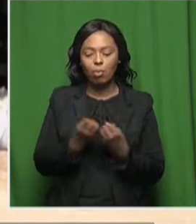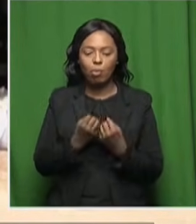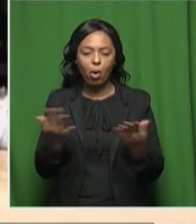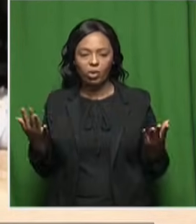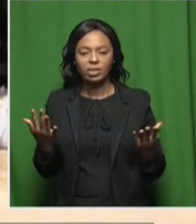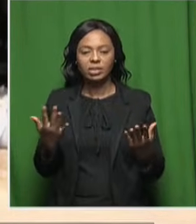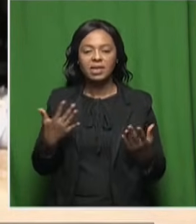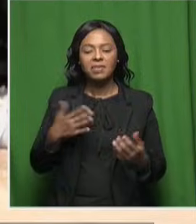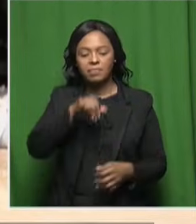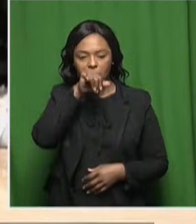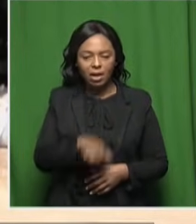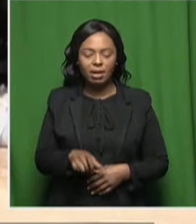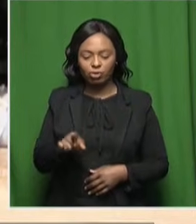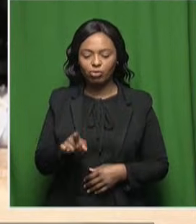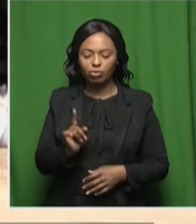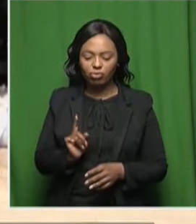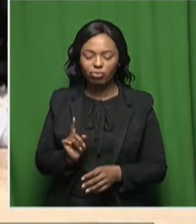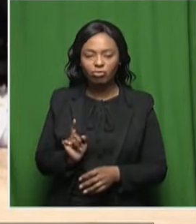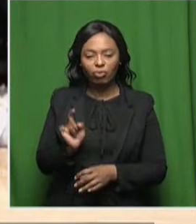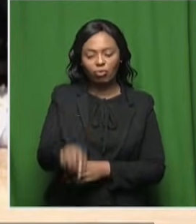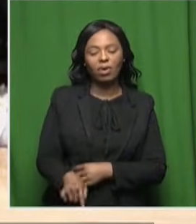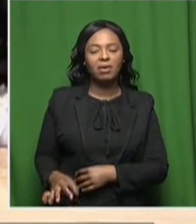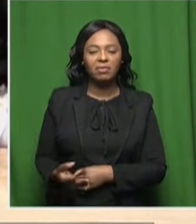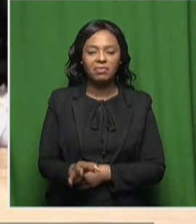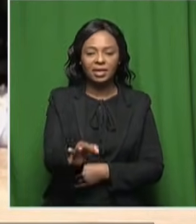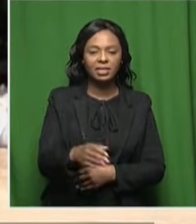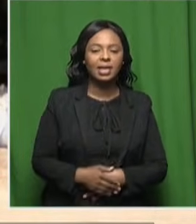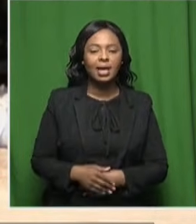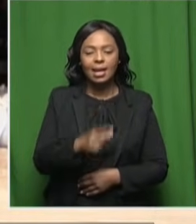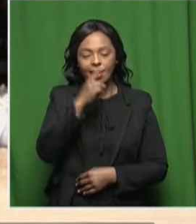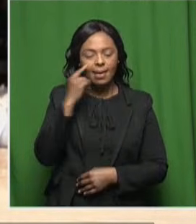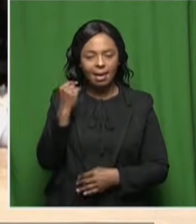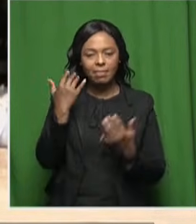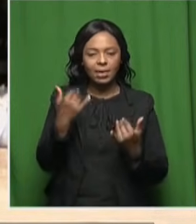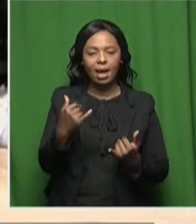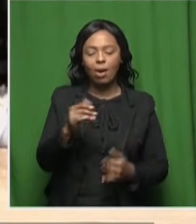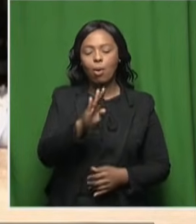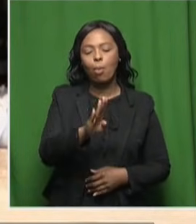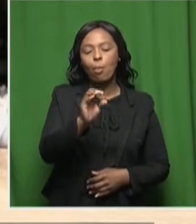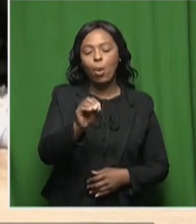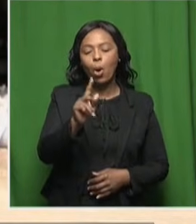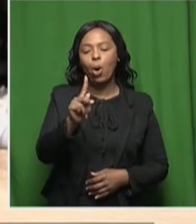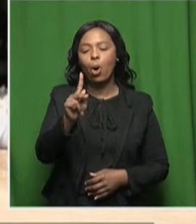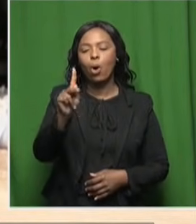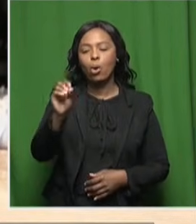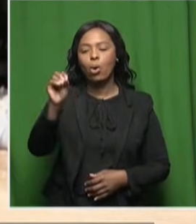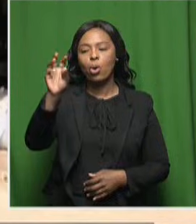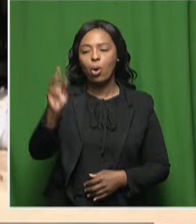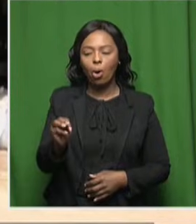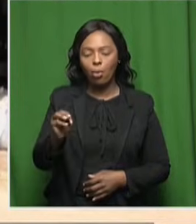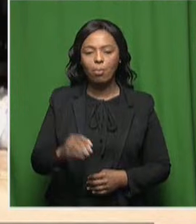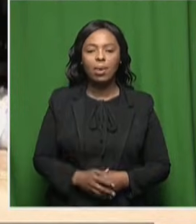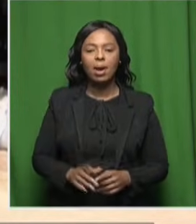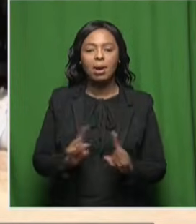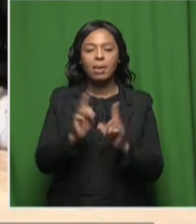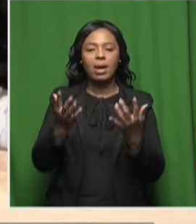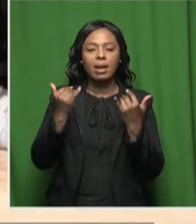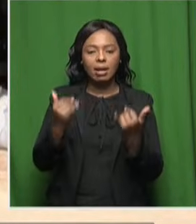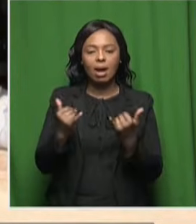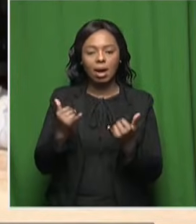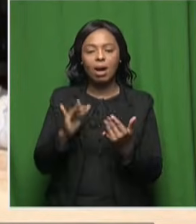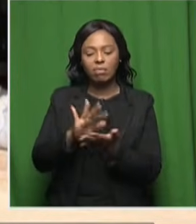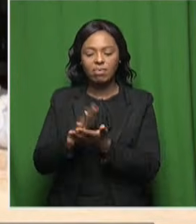Bokkom, so that's the the mullet, rather, being transformed into a dried fish biltong type